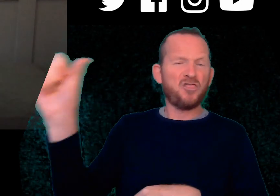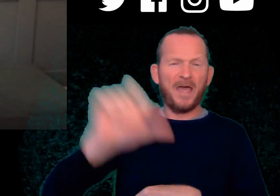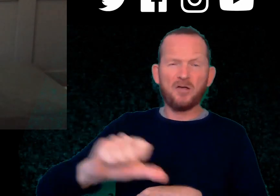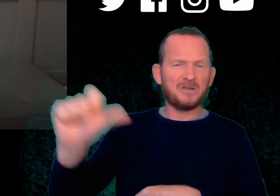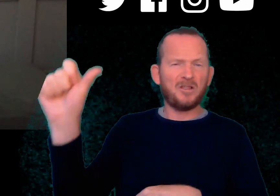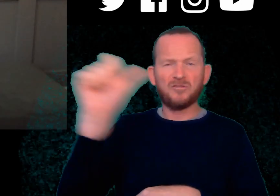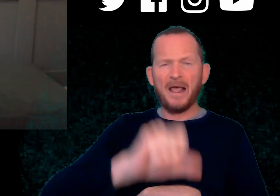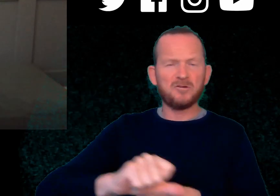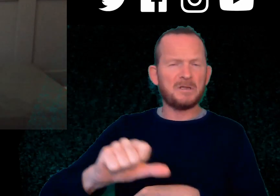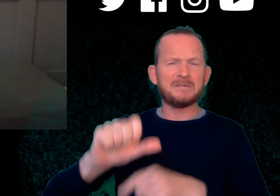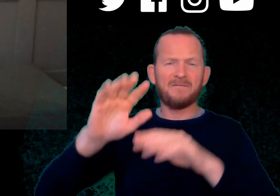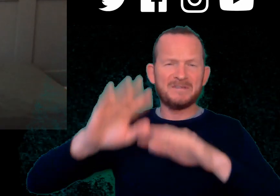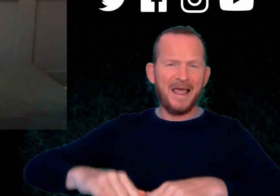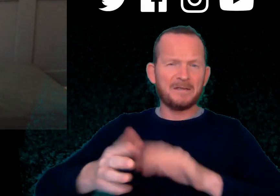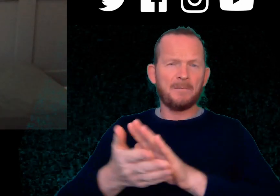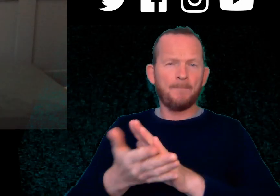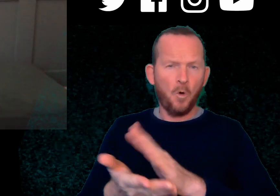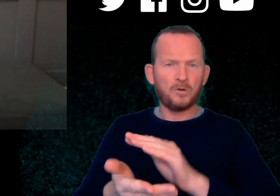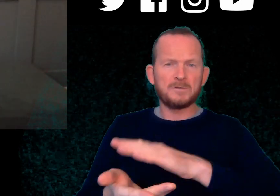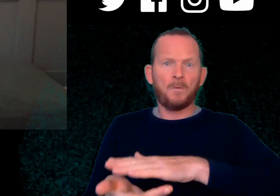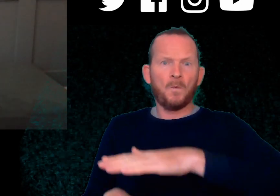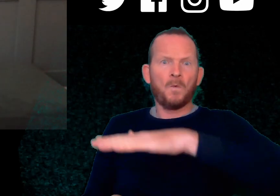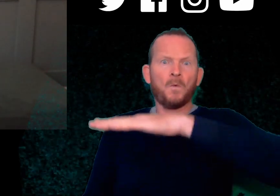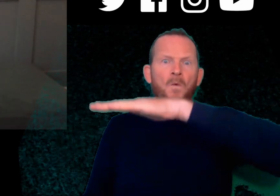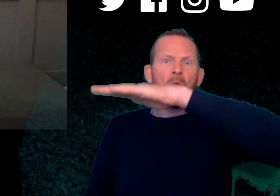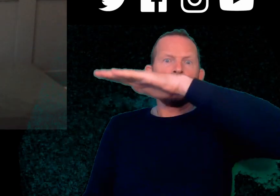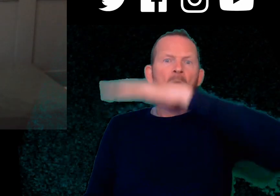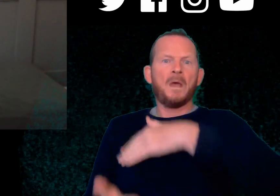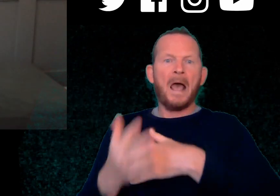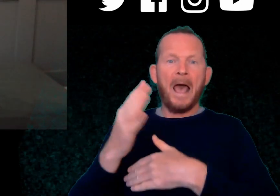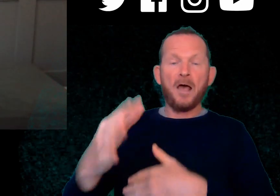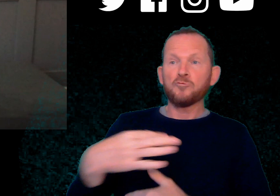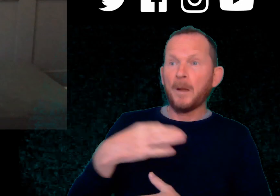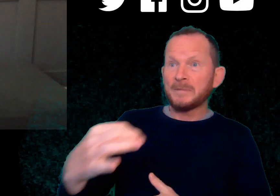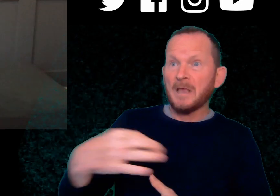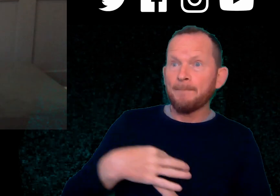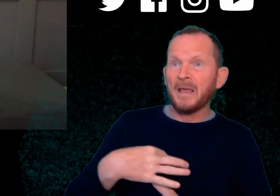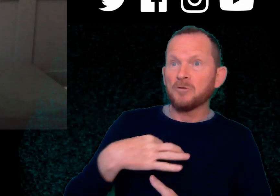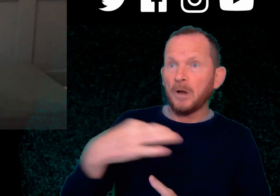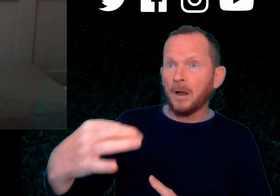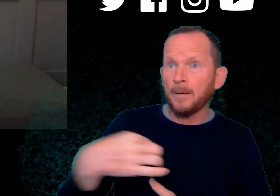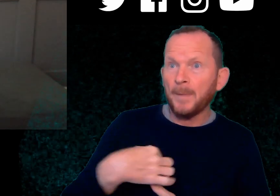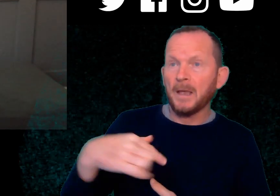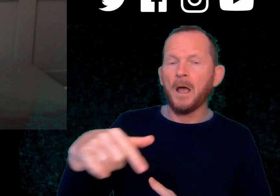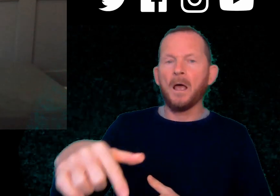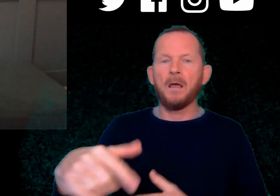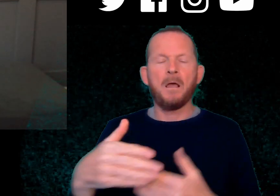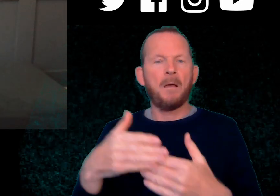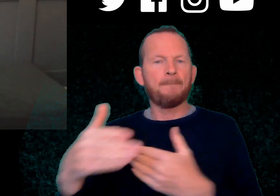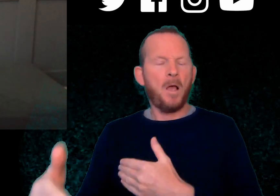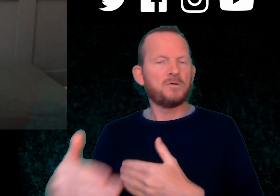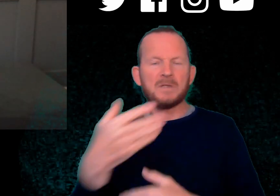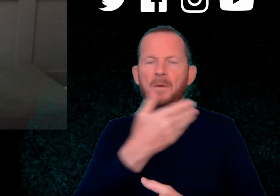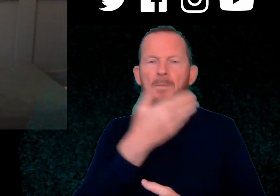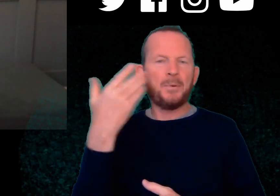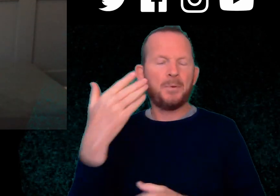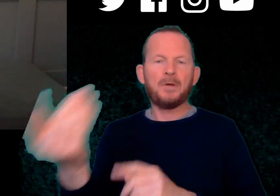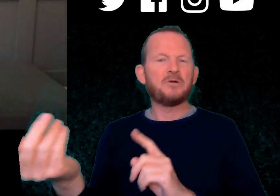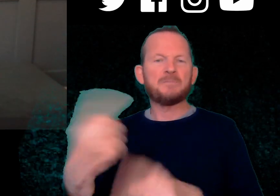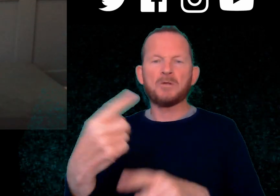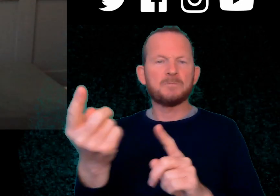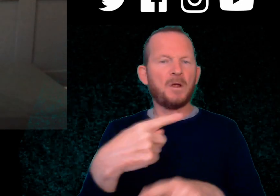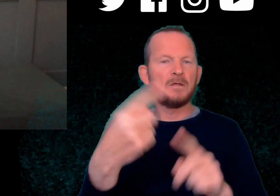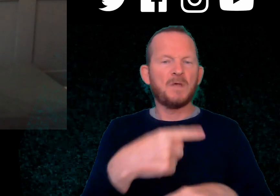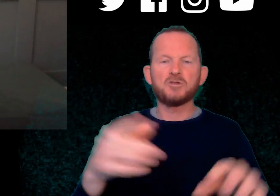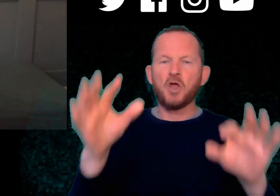texts per year of people asking will they represent them. So in most cases, or at least for me, you don't get a